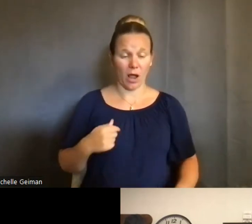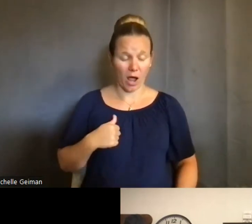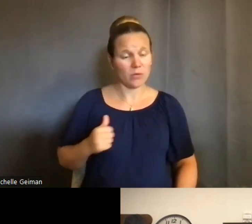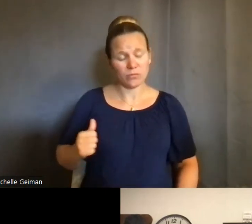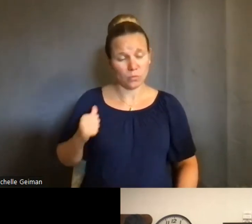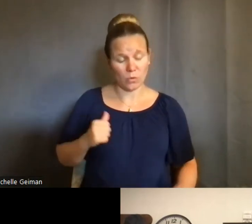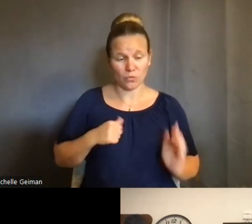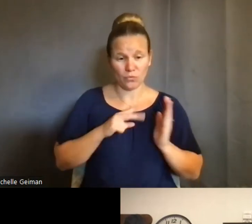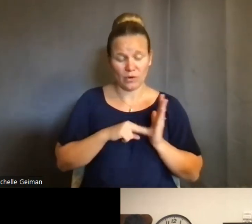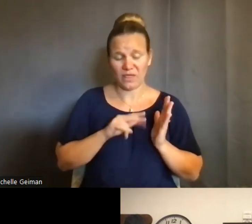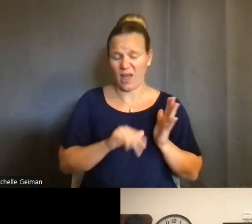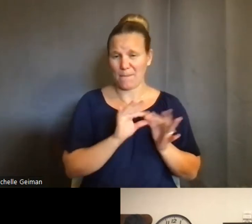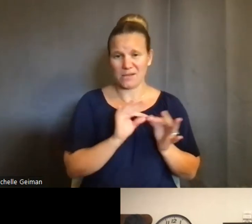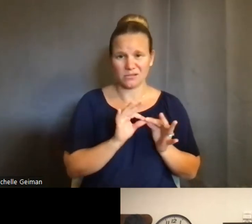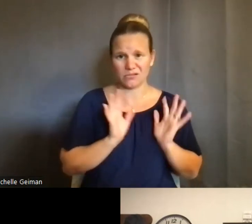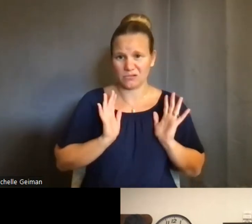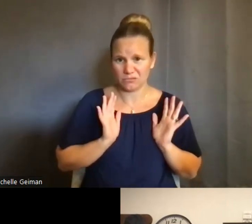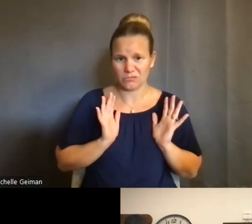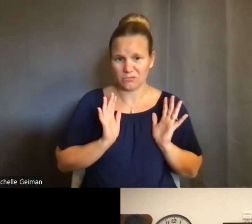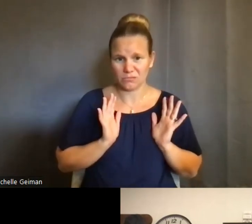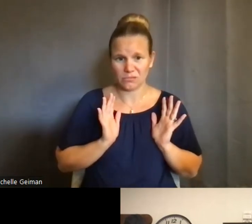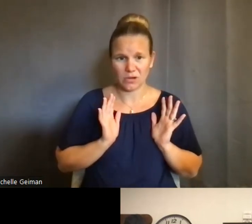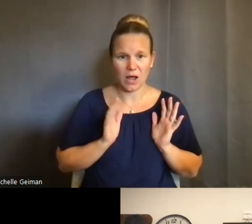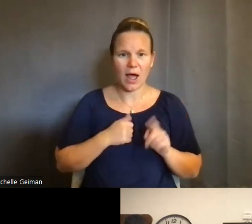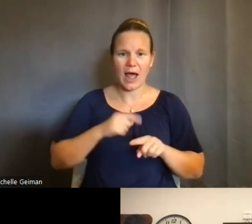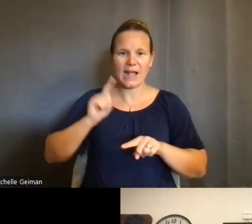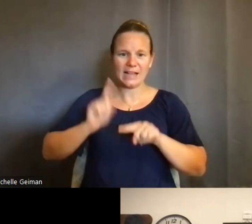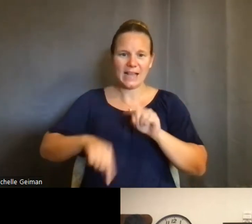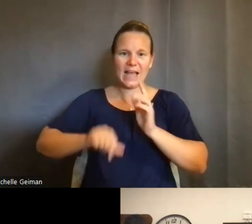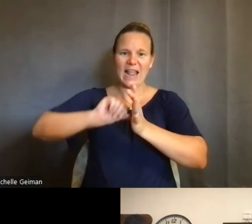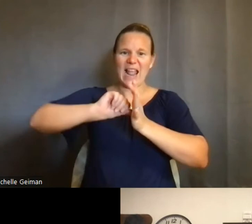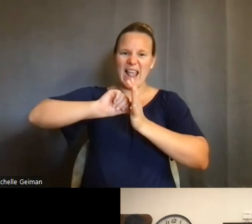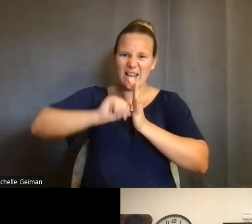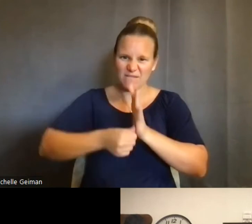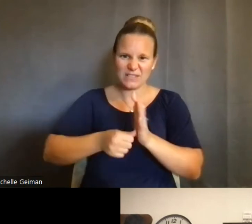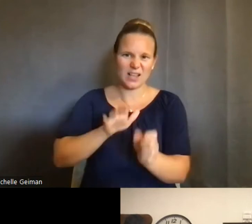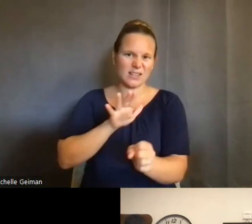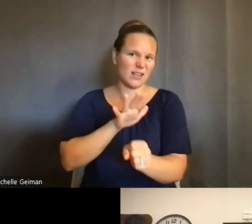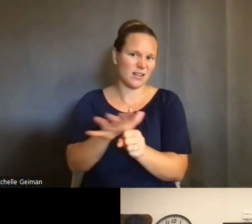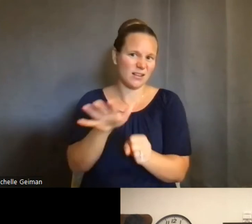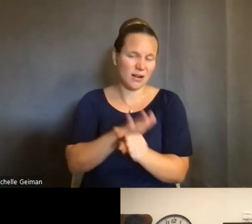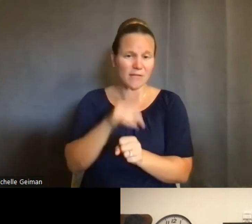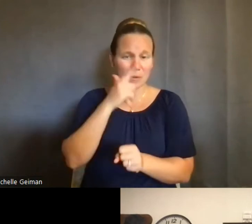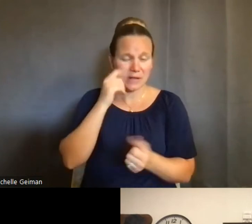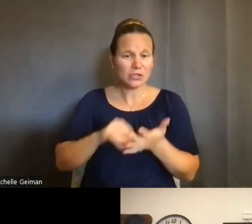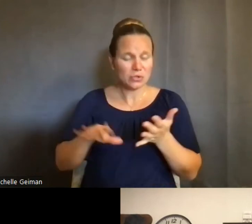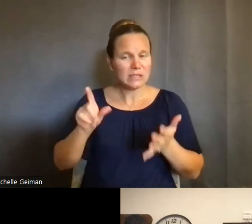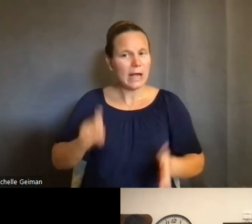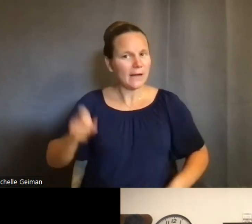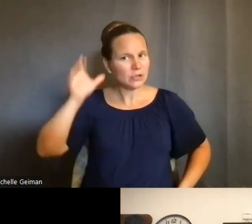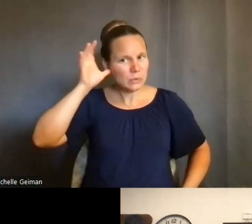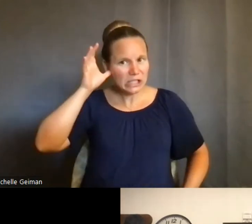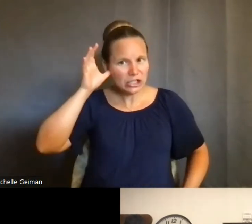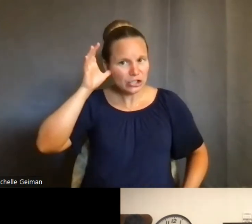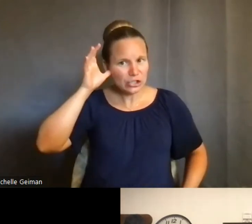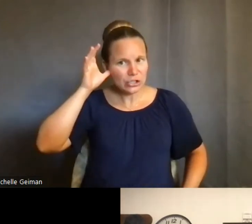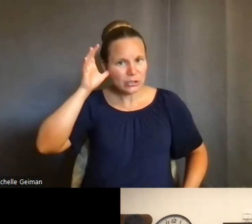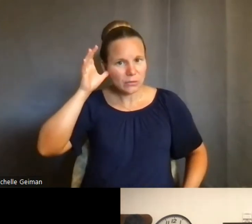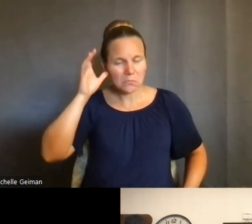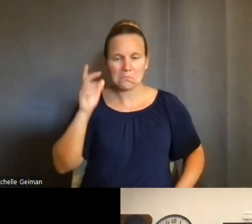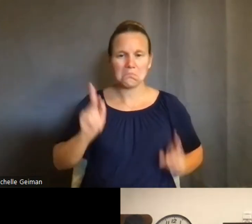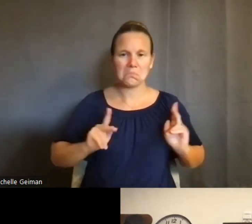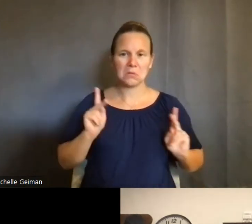messages. And I just cannot say that enough in these sessions, because students have to hear it, that they're not trying to